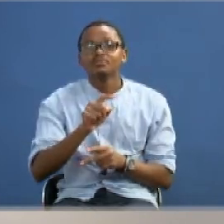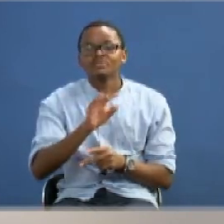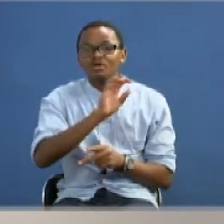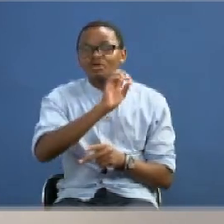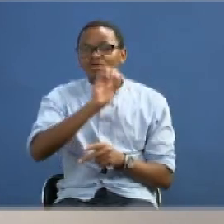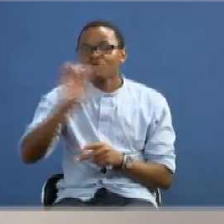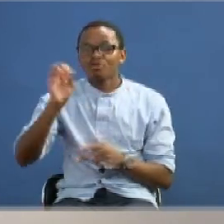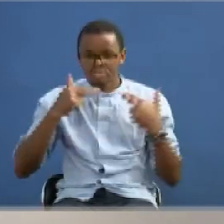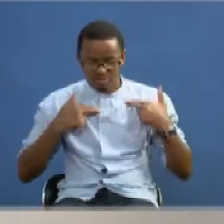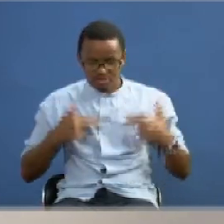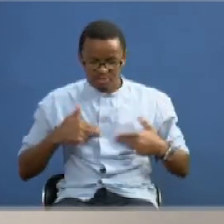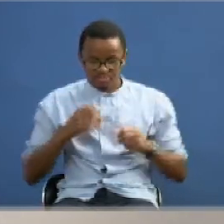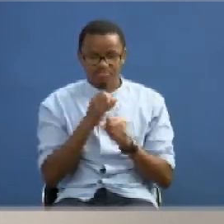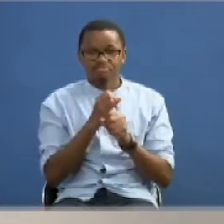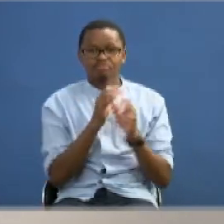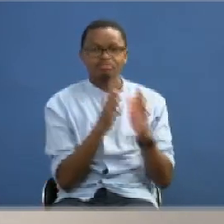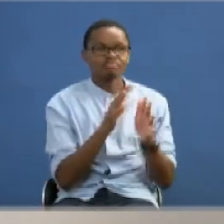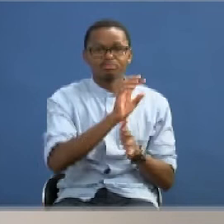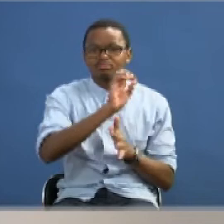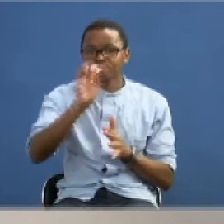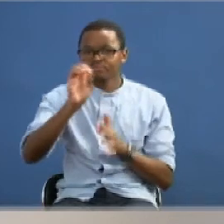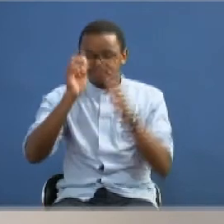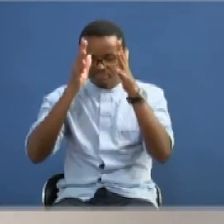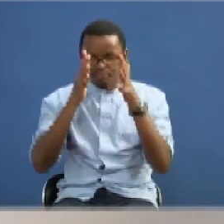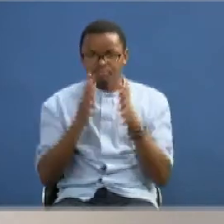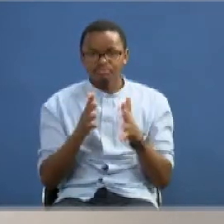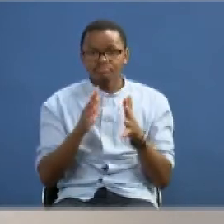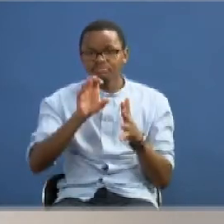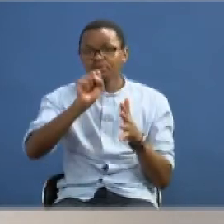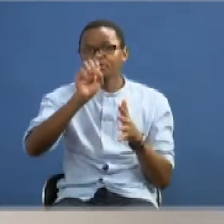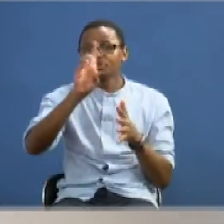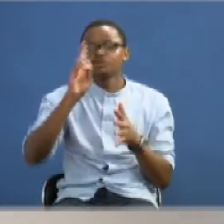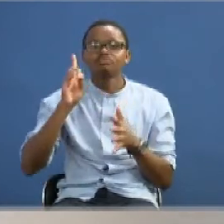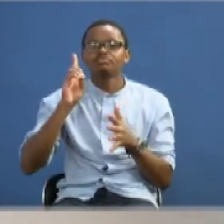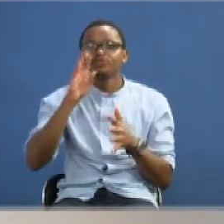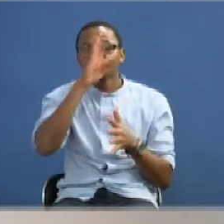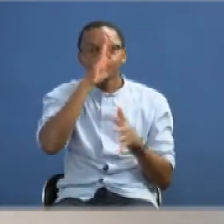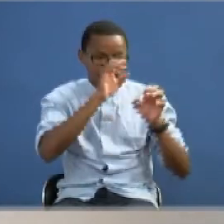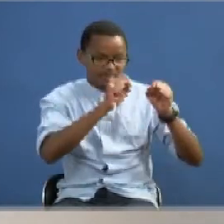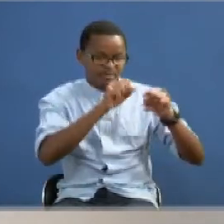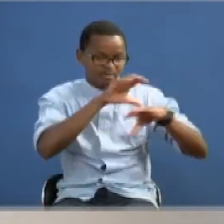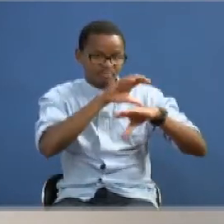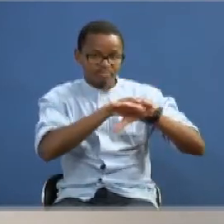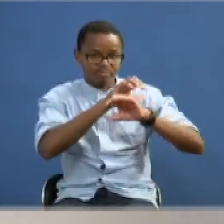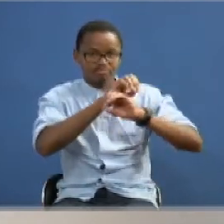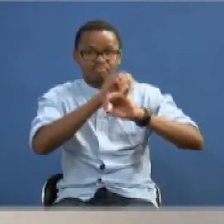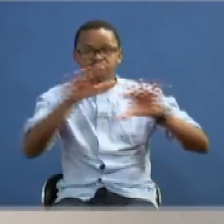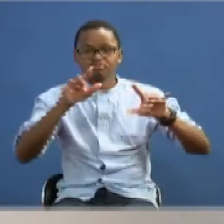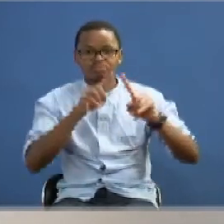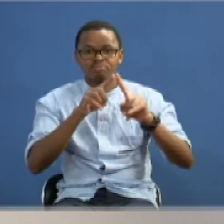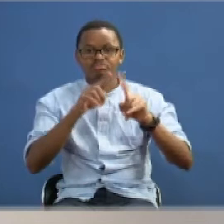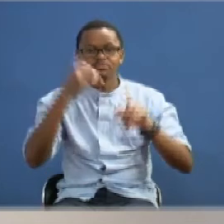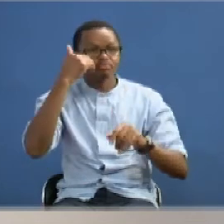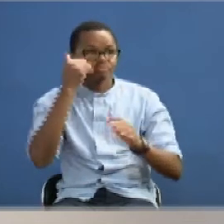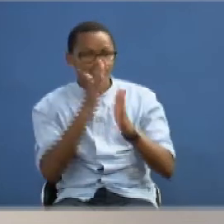no healthcare worker, no person should be able to get exposed to